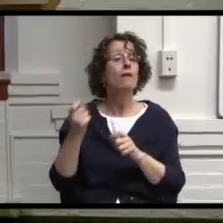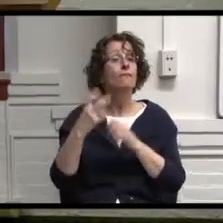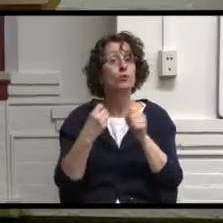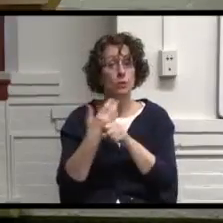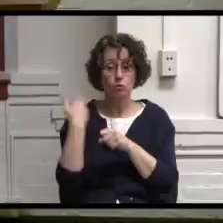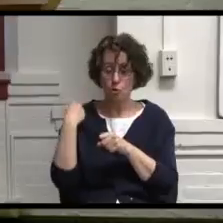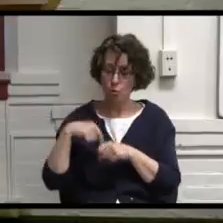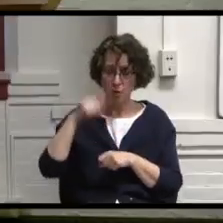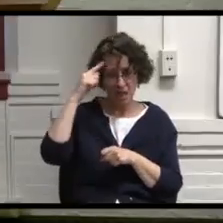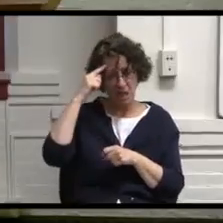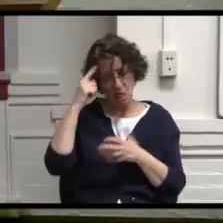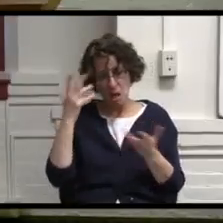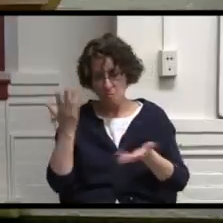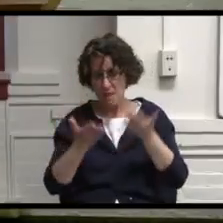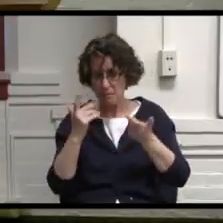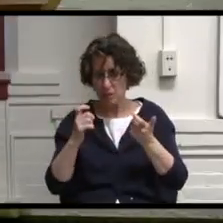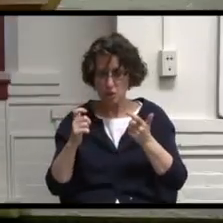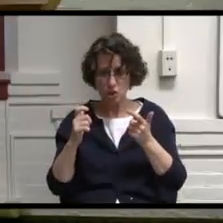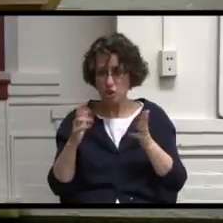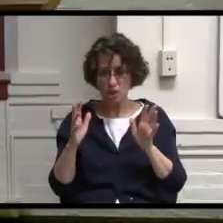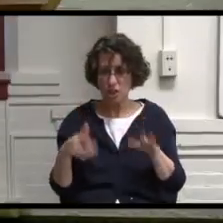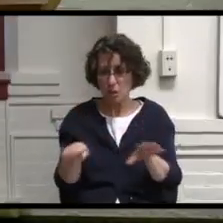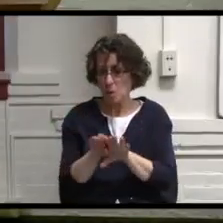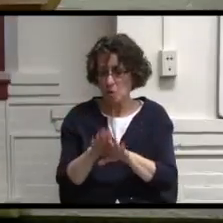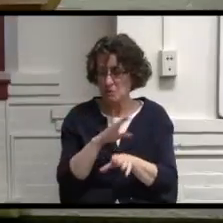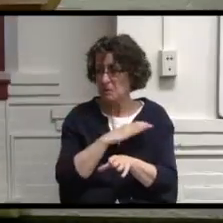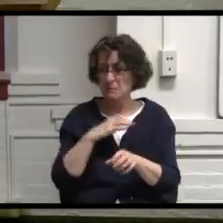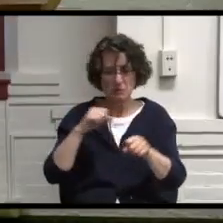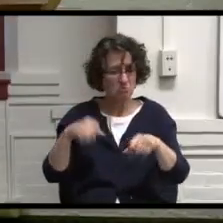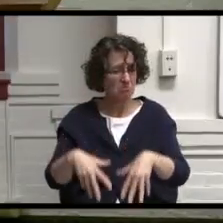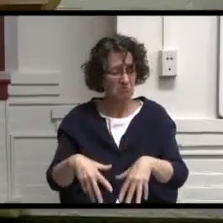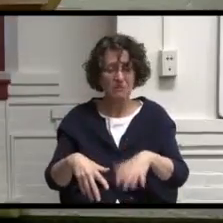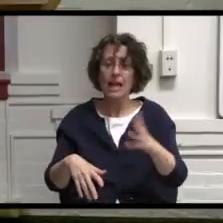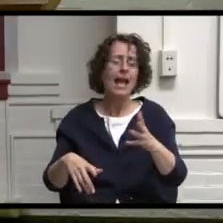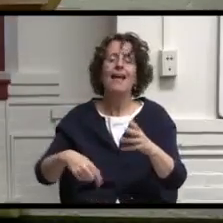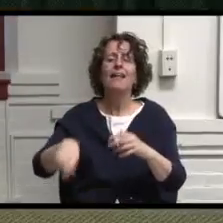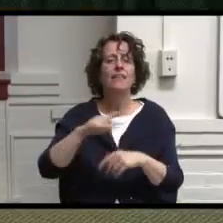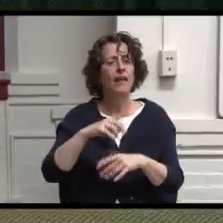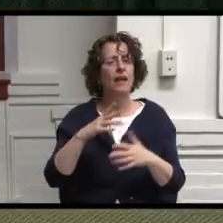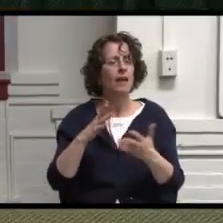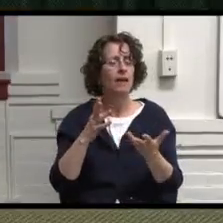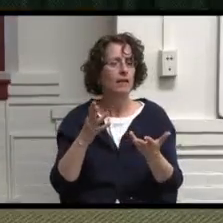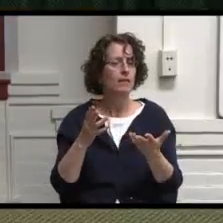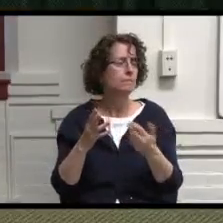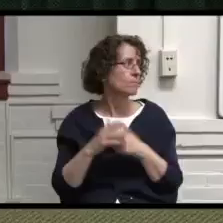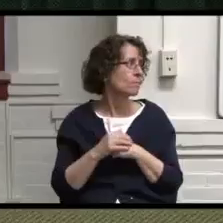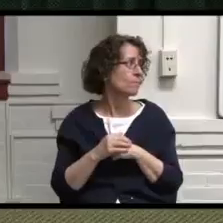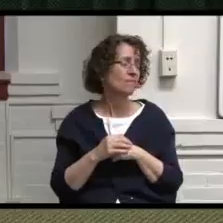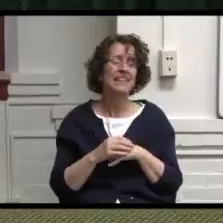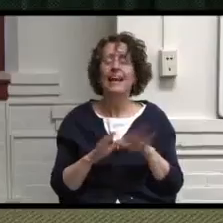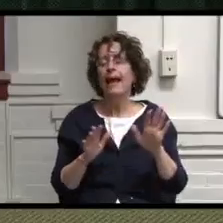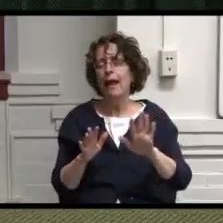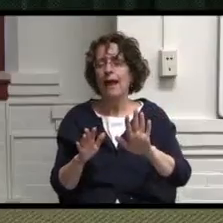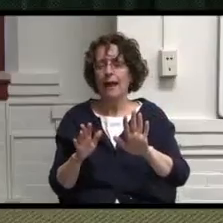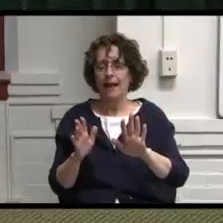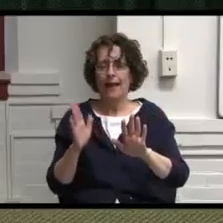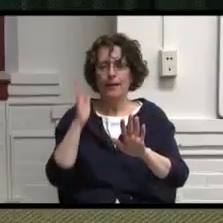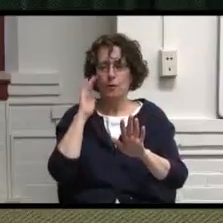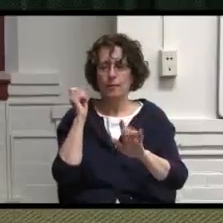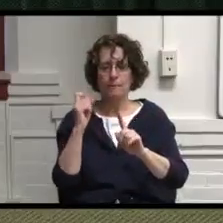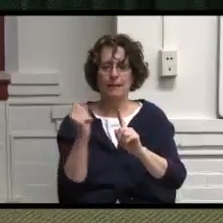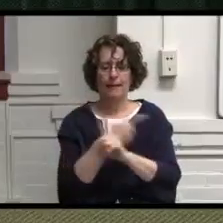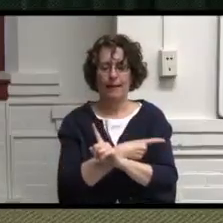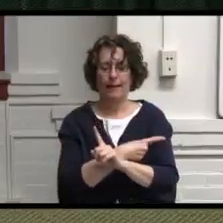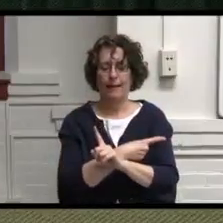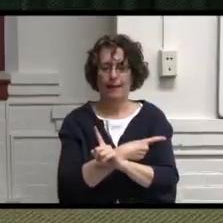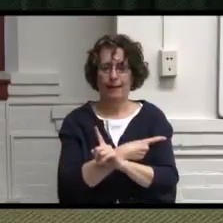of years ago, I think, and decided that no, we want to stay on. Well, I hope, and I know this is a little bit off this topic quickly, but